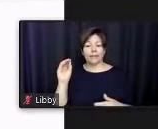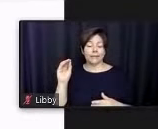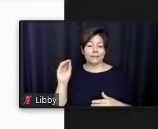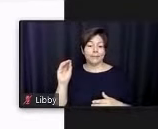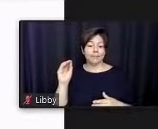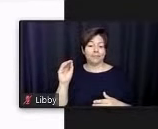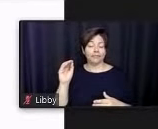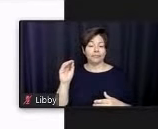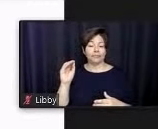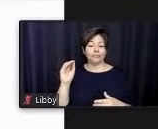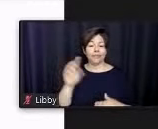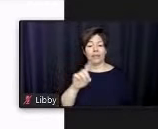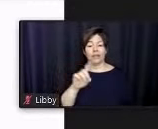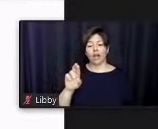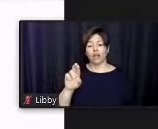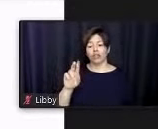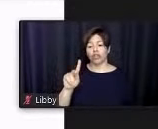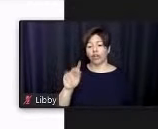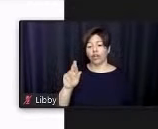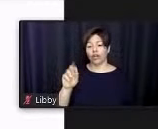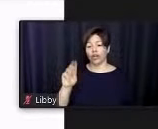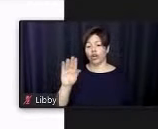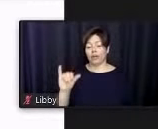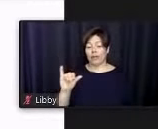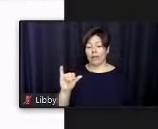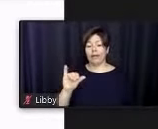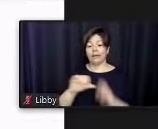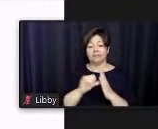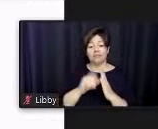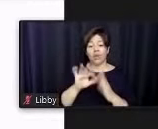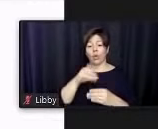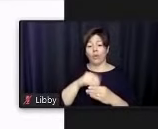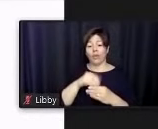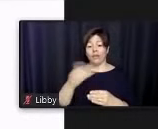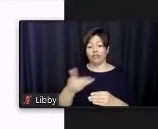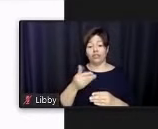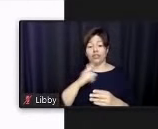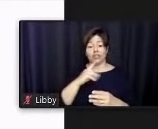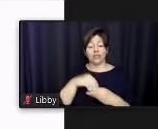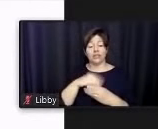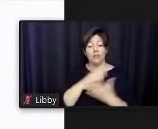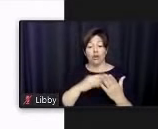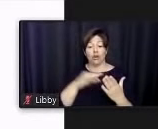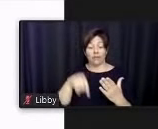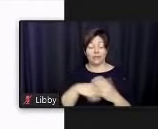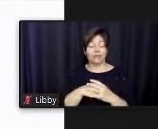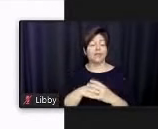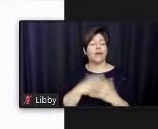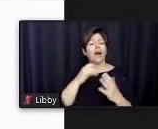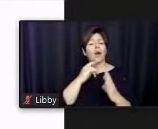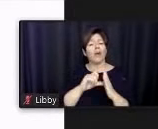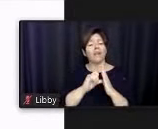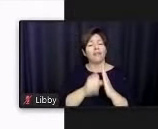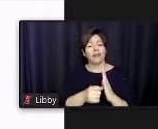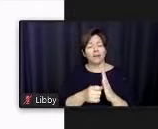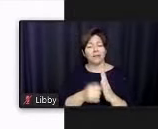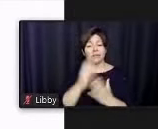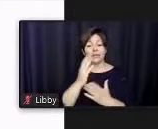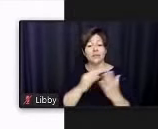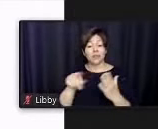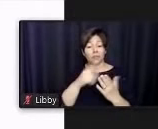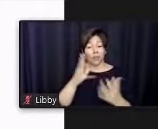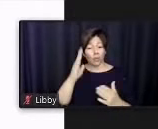But as Dr. Kirby emphasized in the introduction to me as a part of this, I just want to emphasize that some of you know